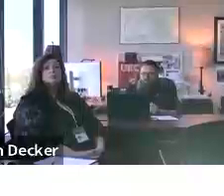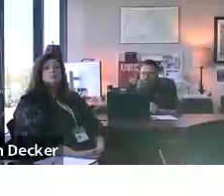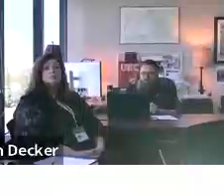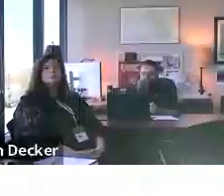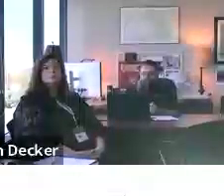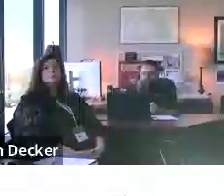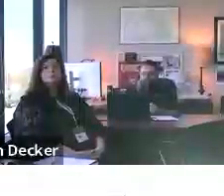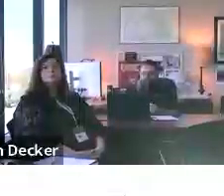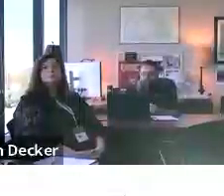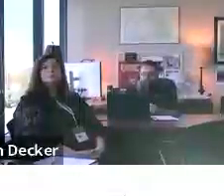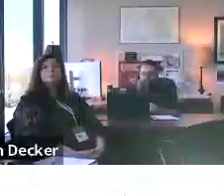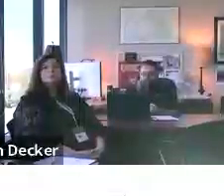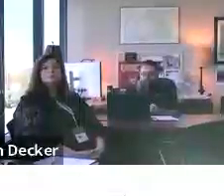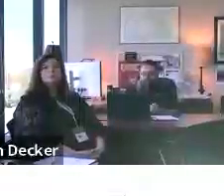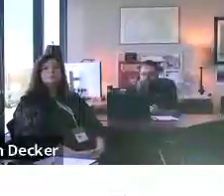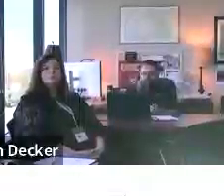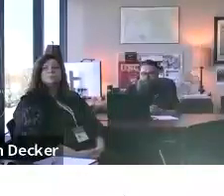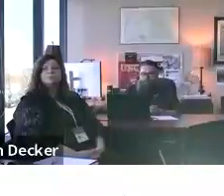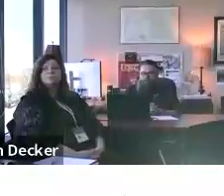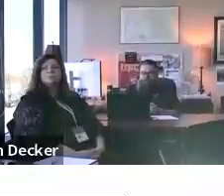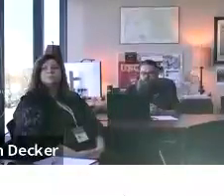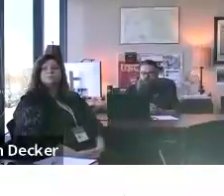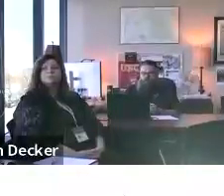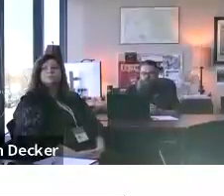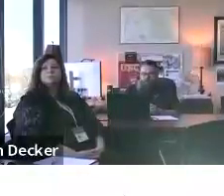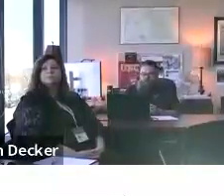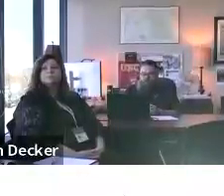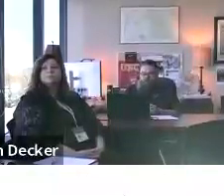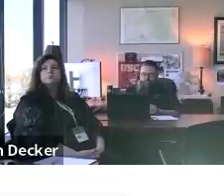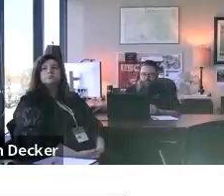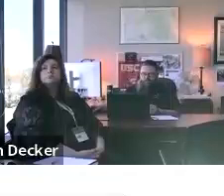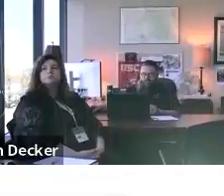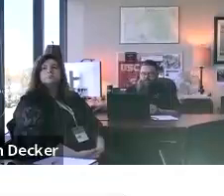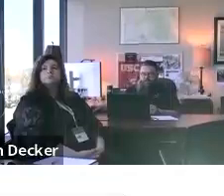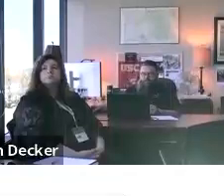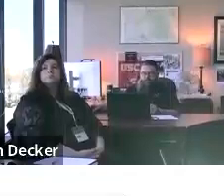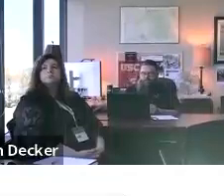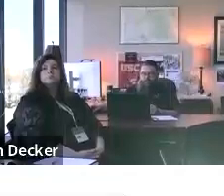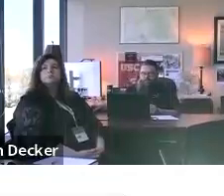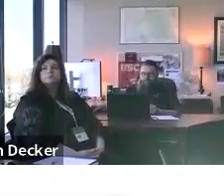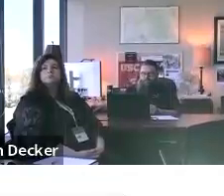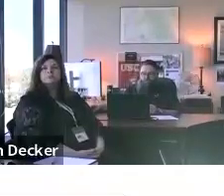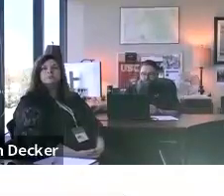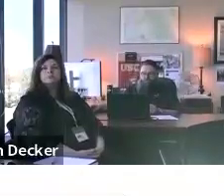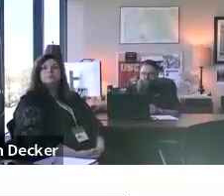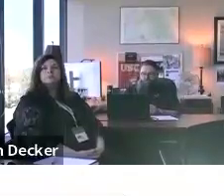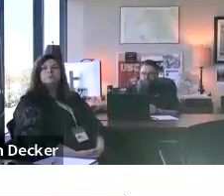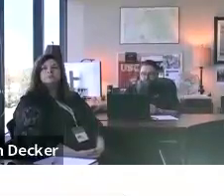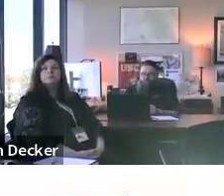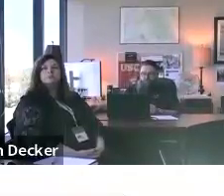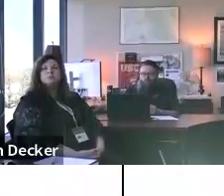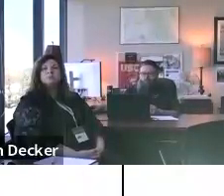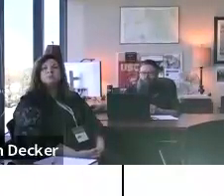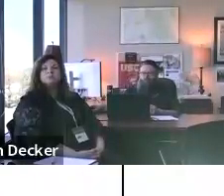So timelines of activities, and again, this is all in your chat, but program modifications, and I'm just highlighting kind of the responsibilities here.